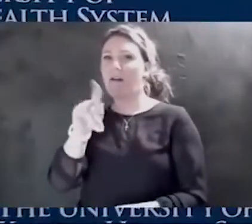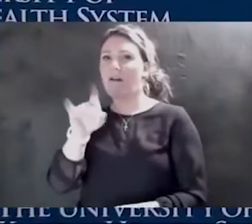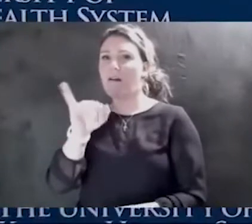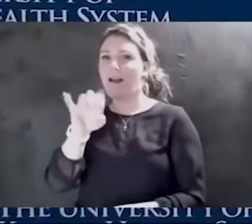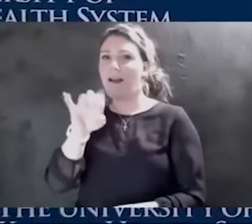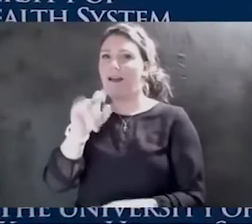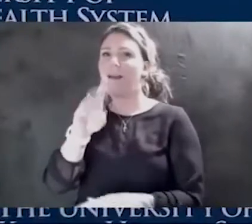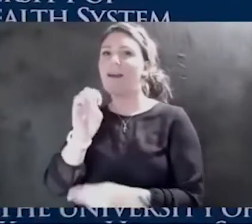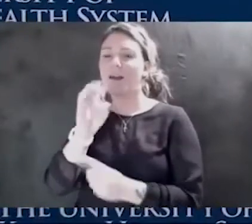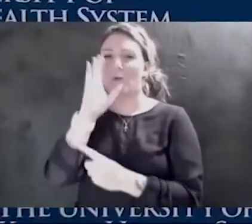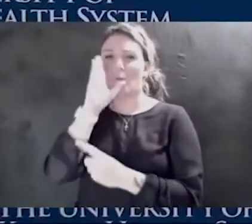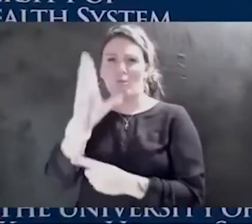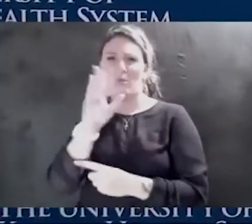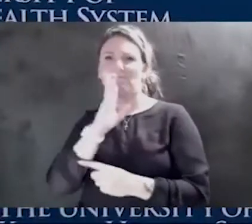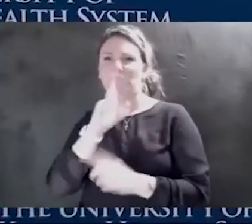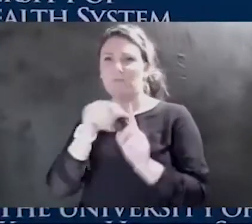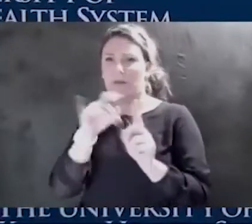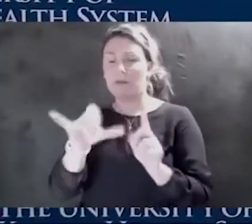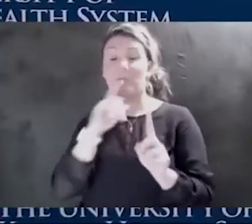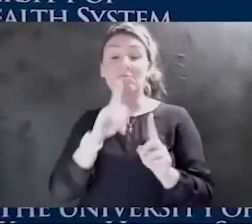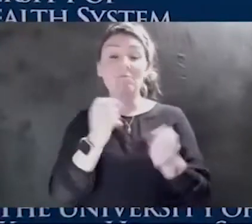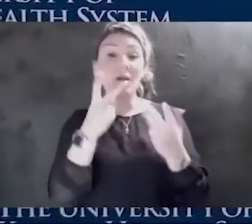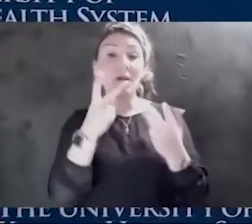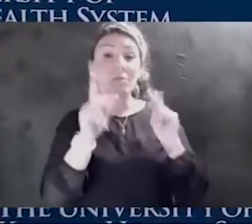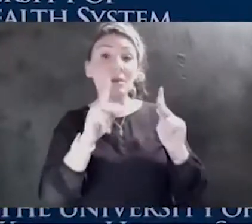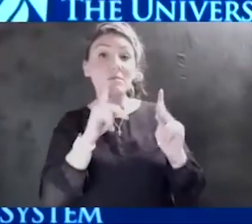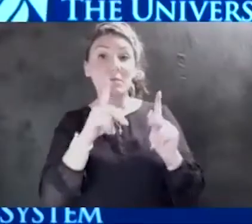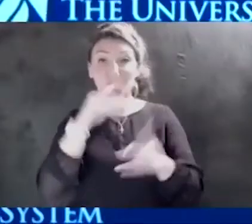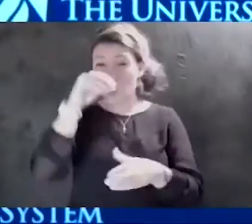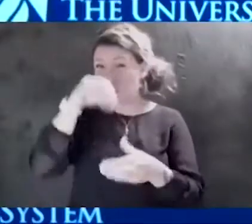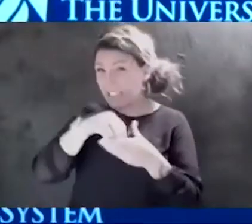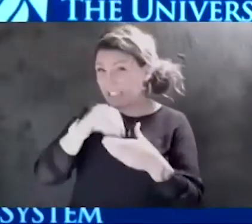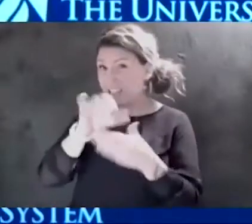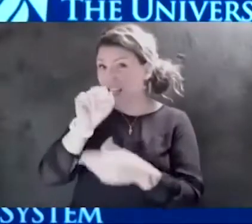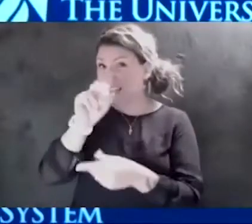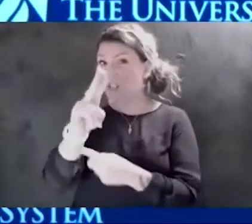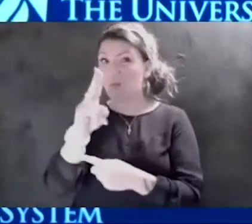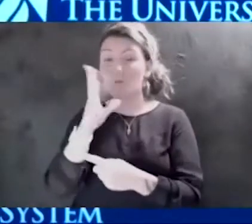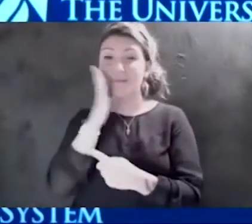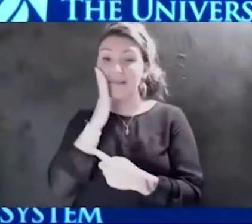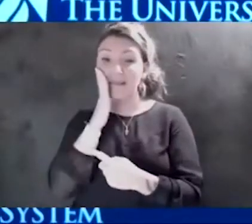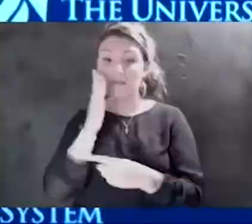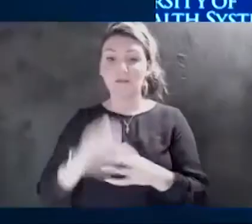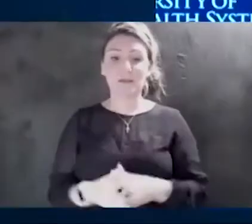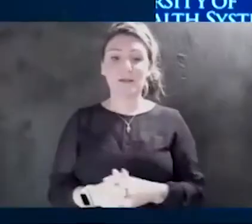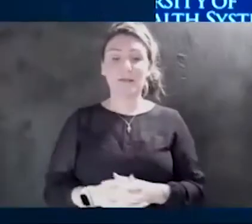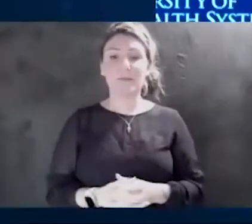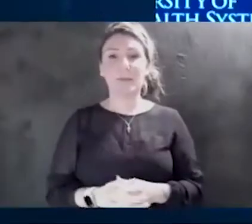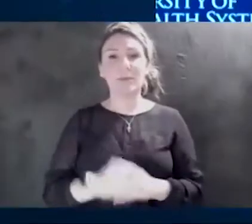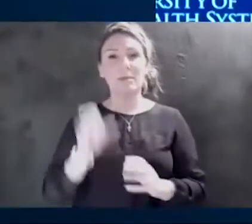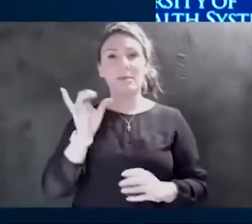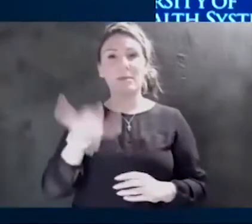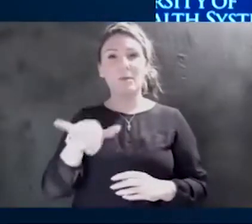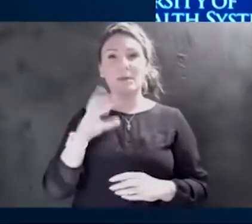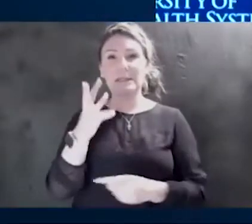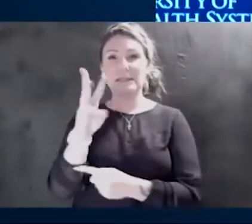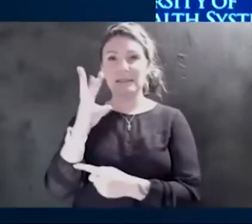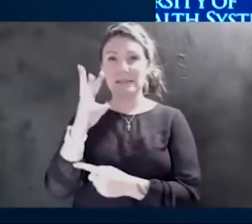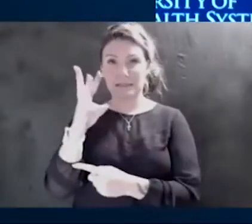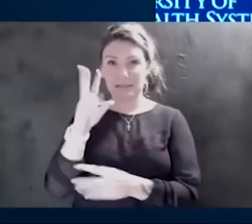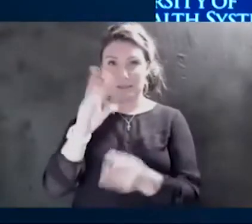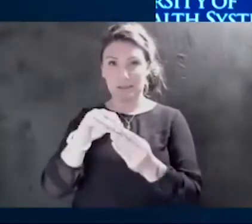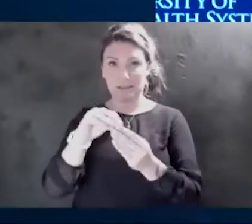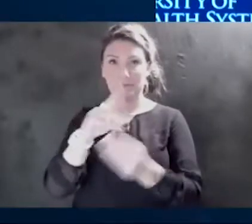people with COVID are in ICU beds? We do. Yeah, that was 16 patients,